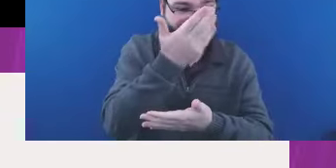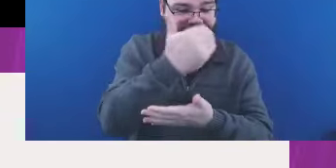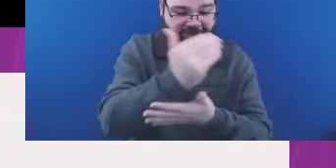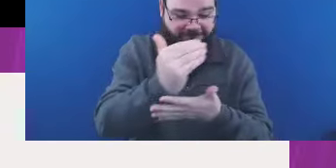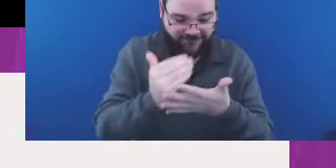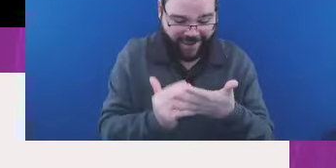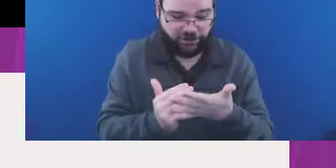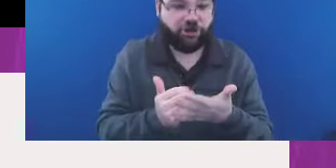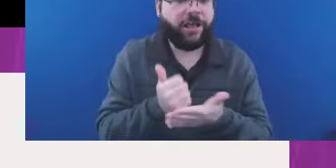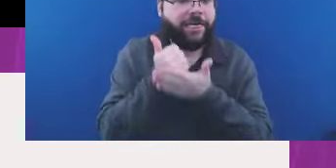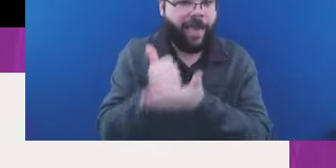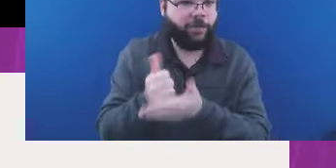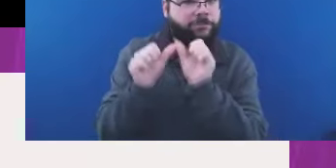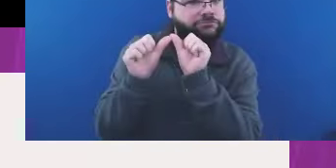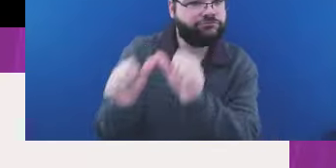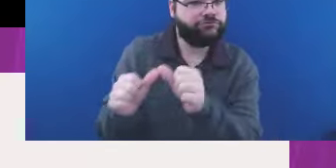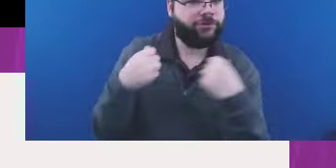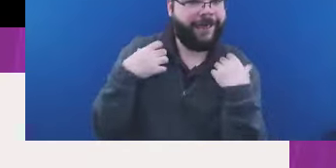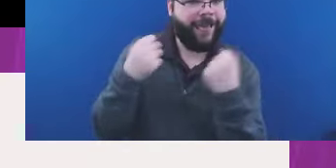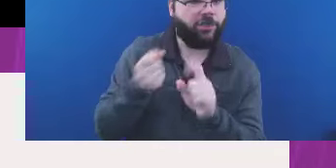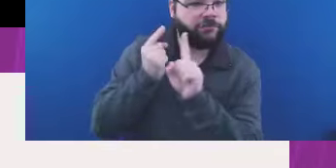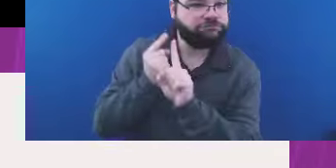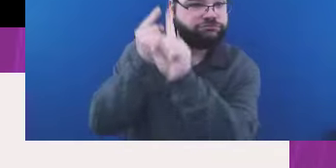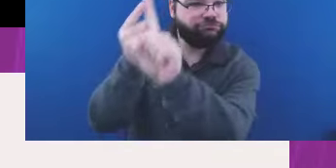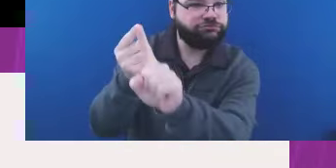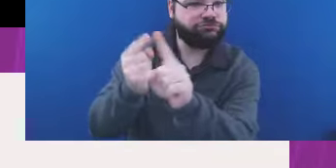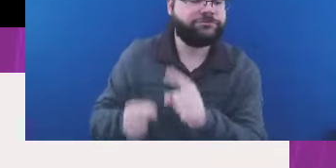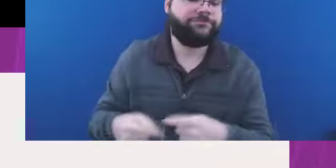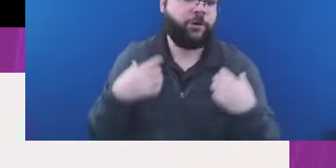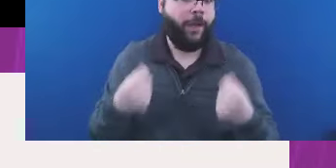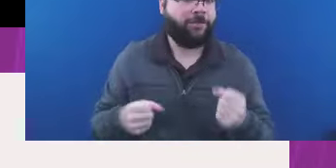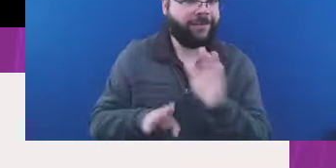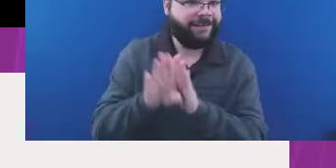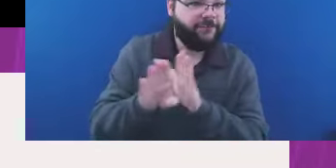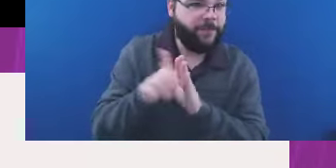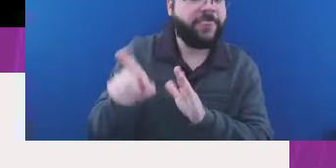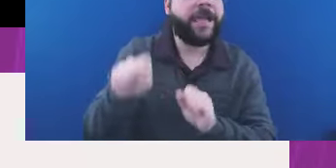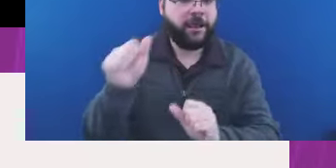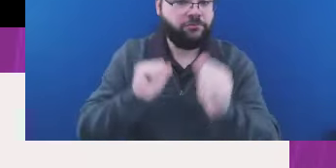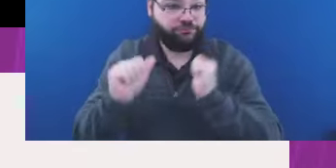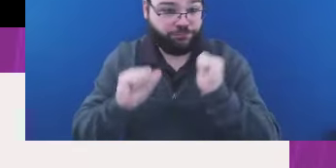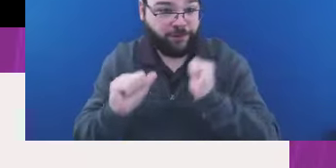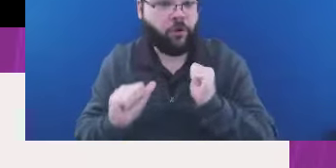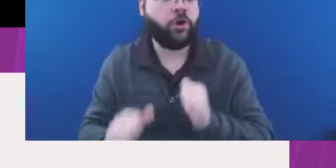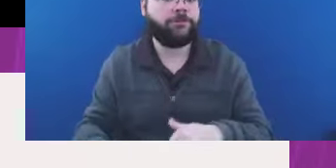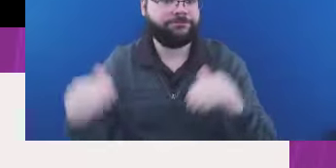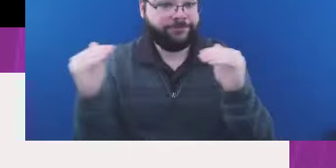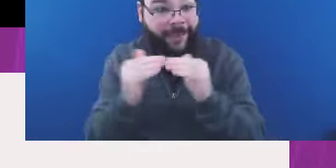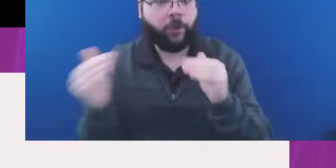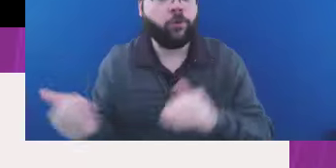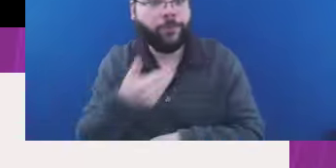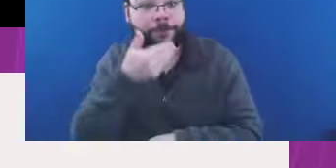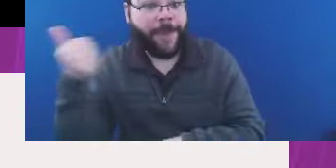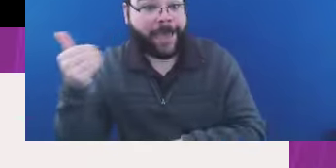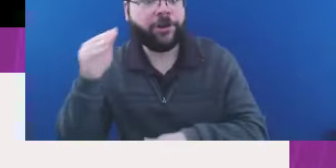help them stay on a healthy trajectory of development, they can perform as better and sometimes even better than